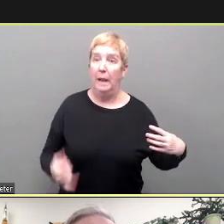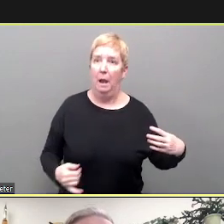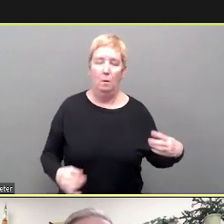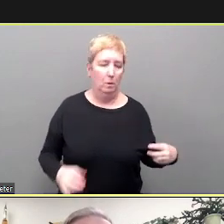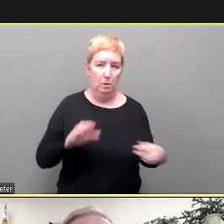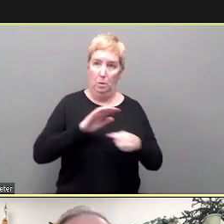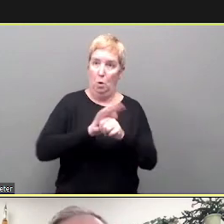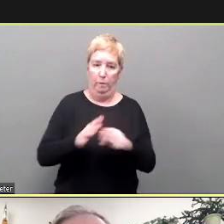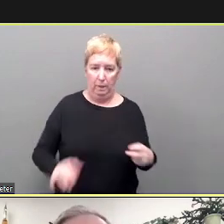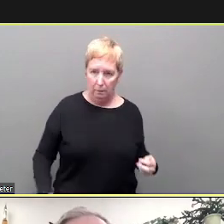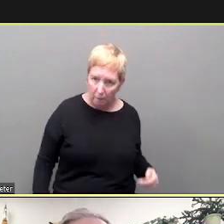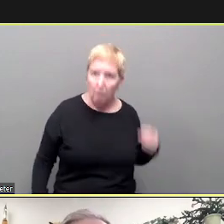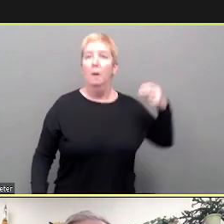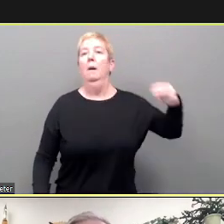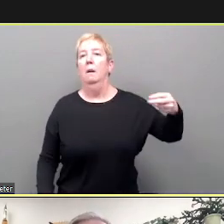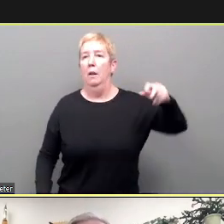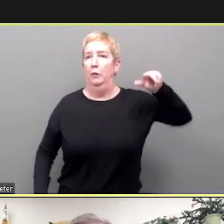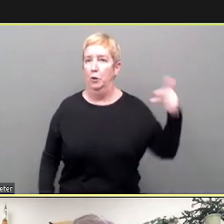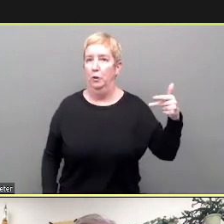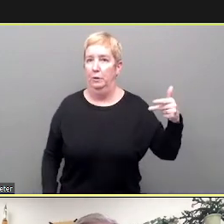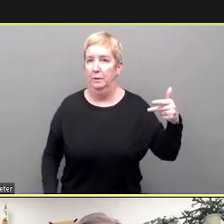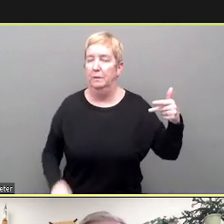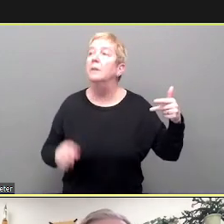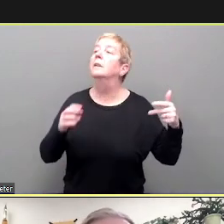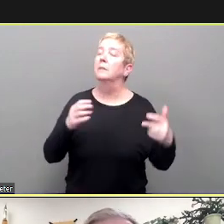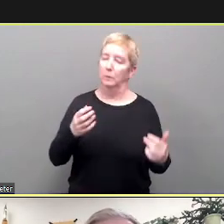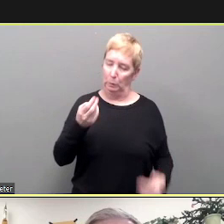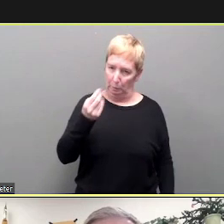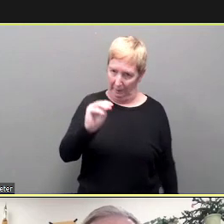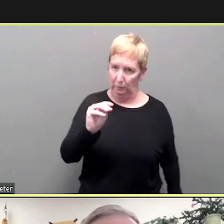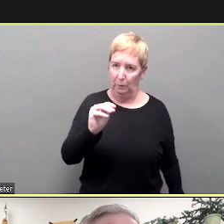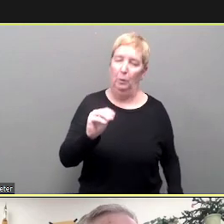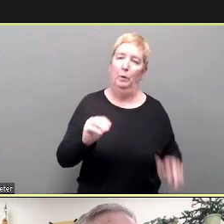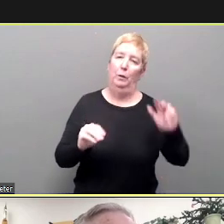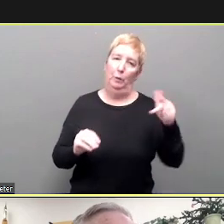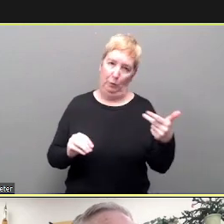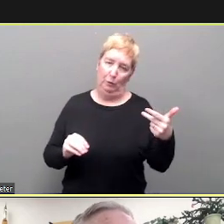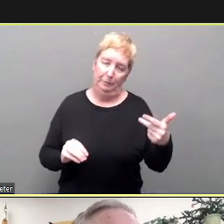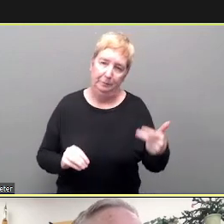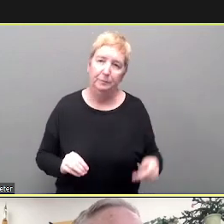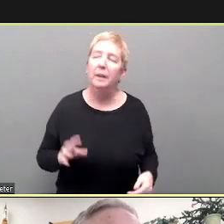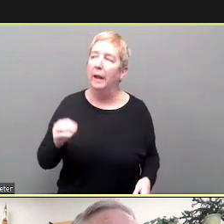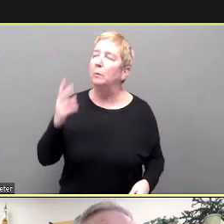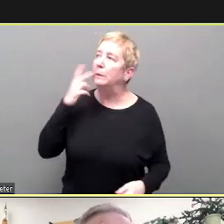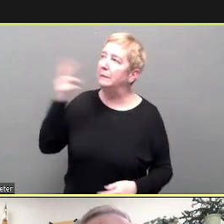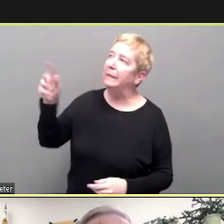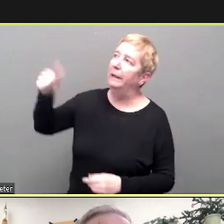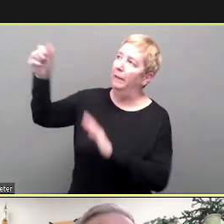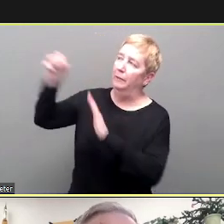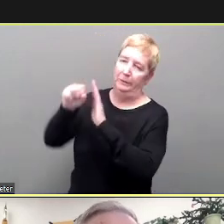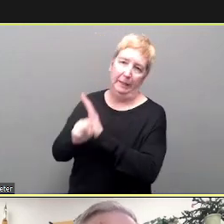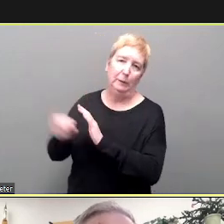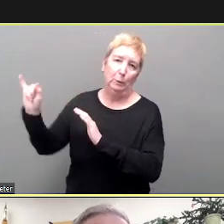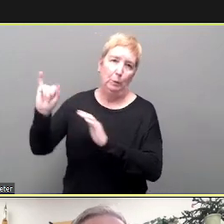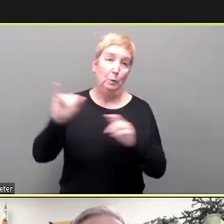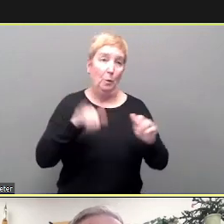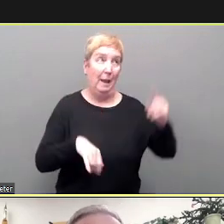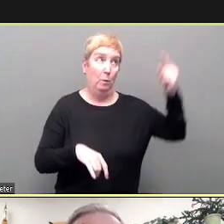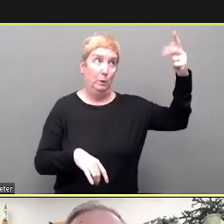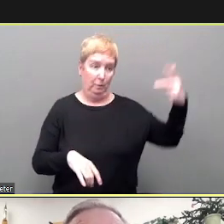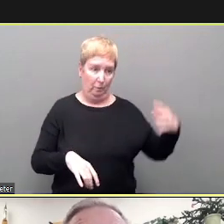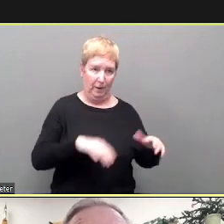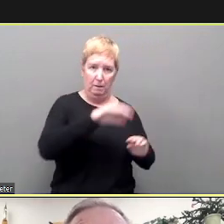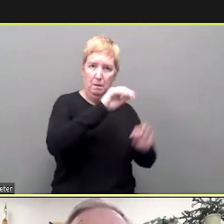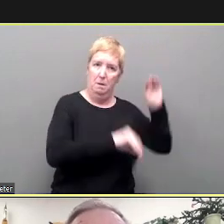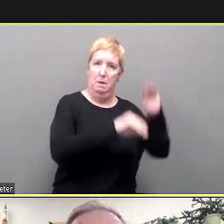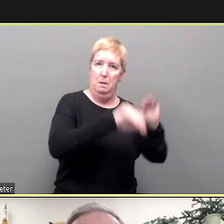So it's official in New Mexico. We've seen national trends in this direction as well. So still a serious disease. We talked